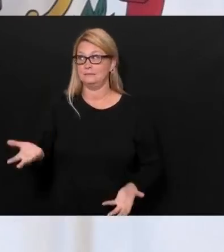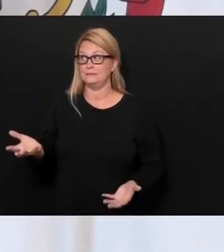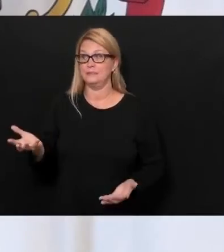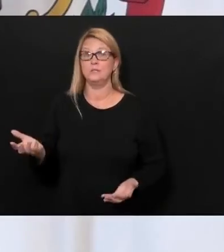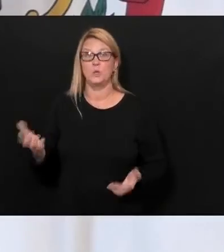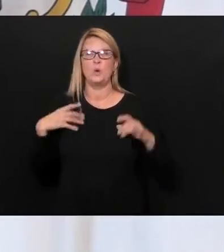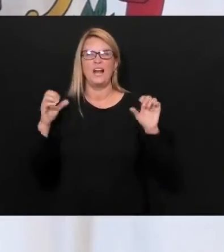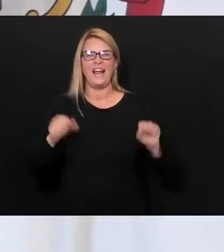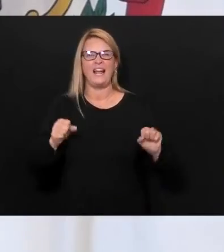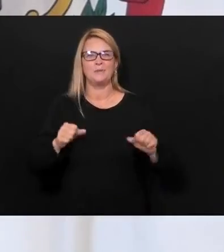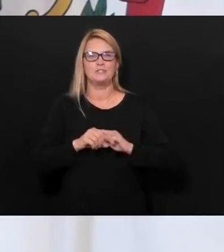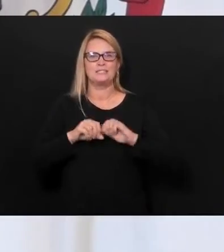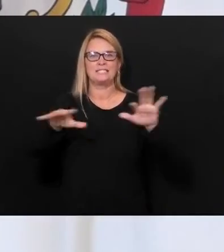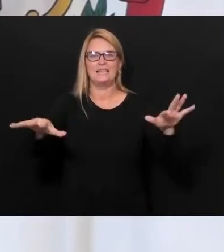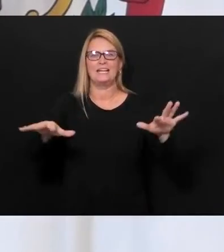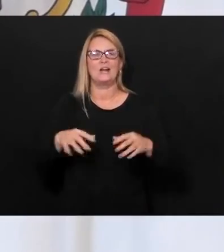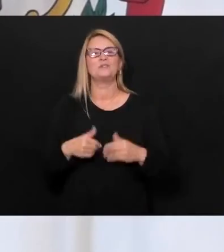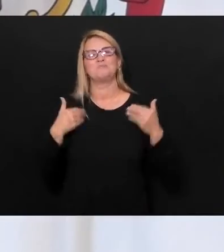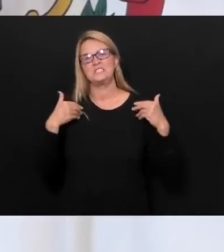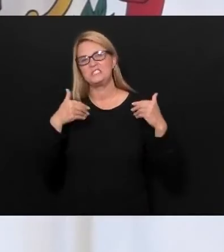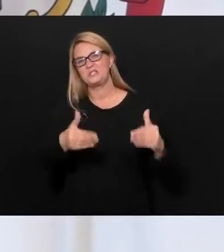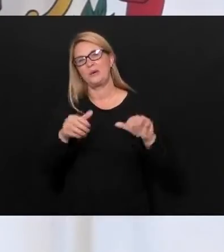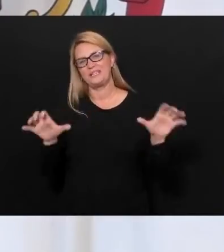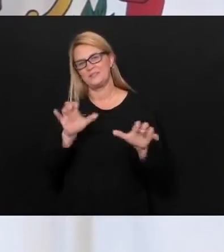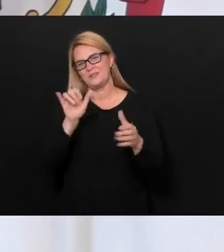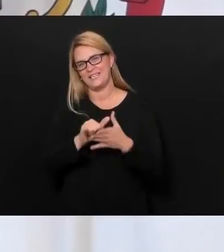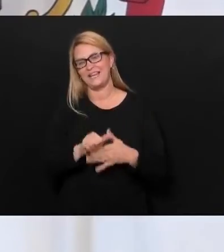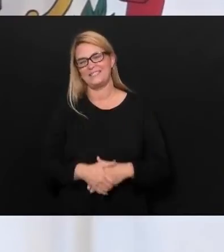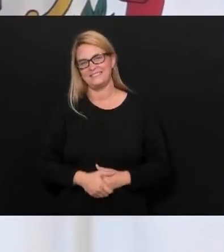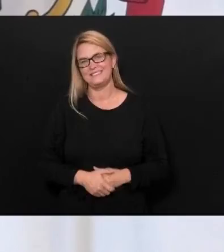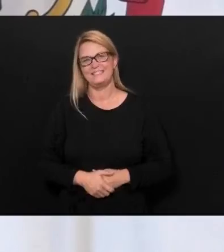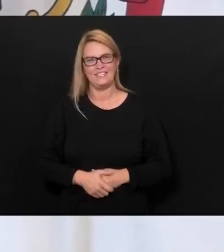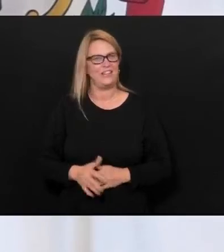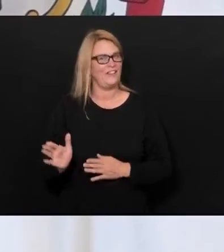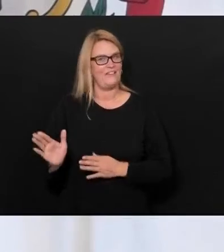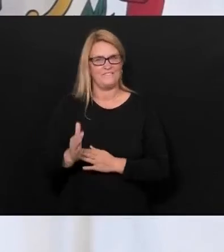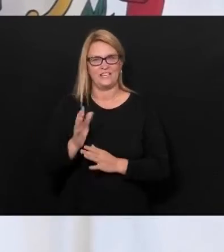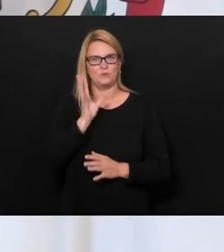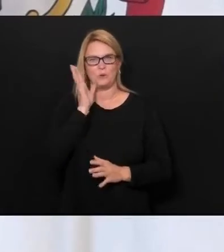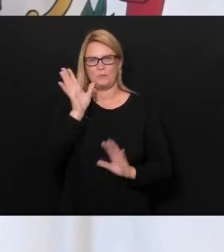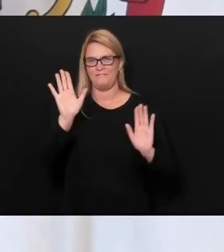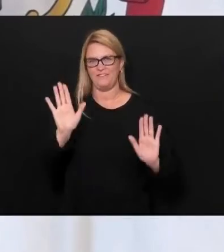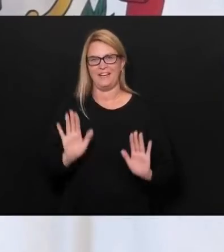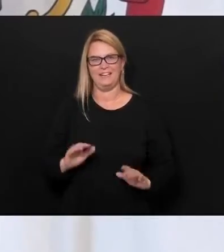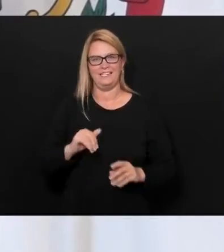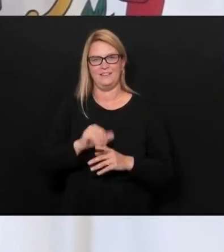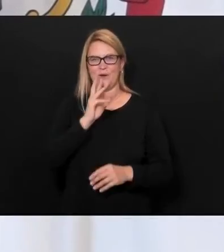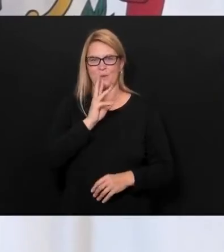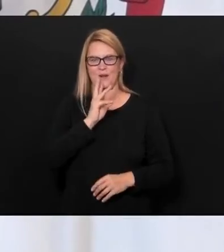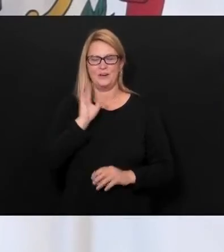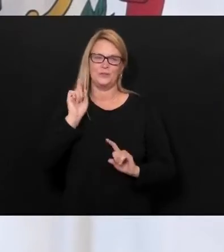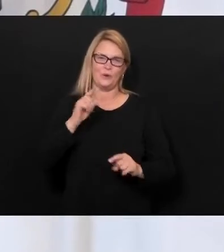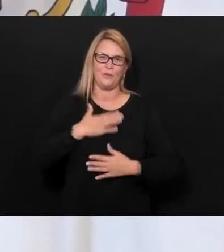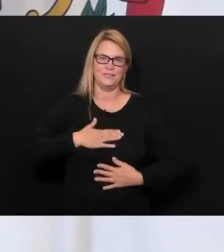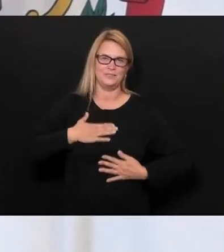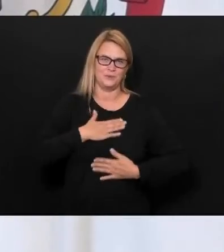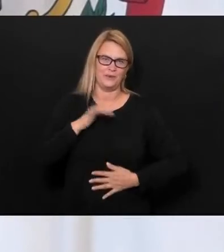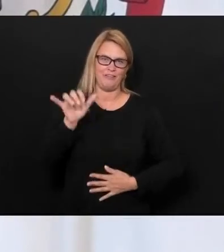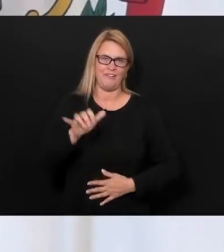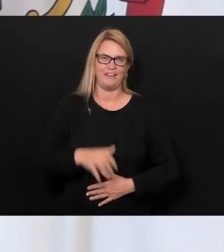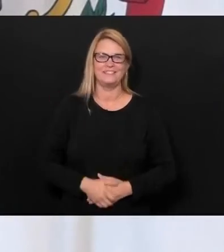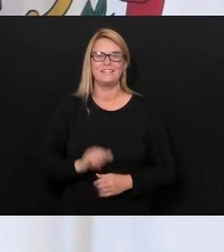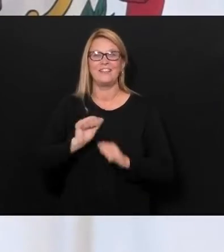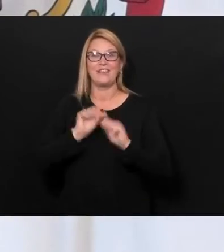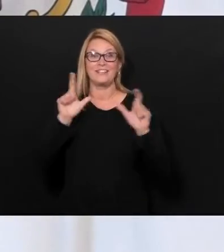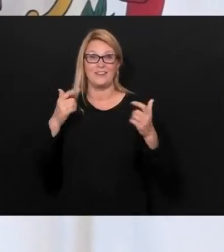we're able to do this. It's a good time of year to do this and everything. Those fish will do great in those waters, and go enjoy. That's all I've